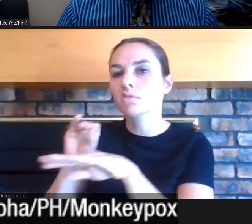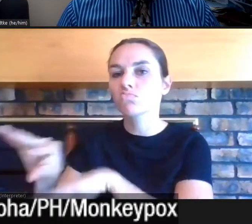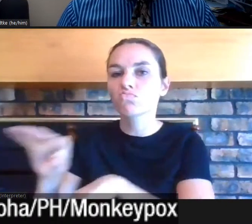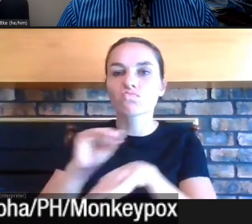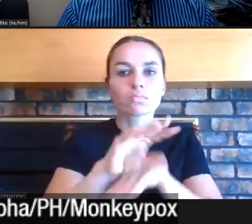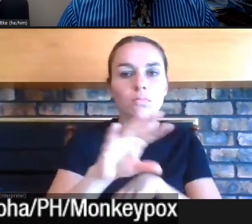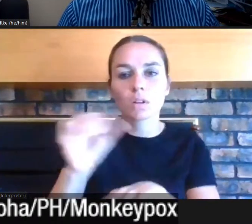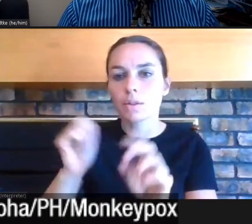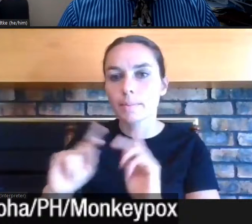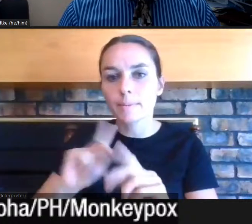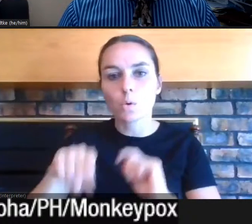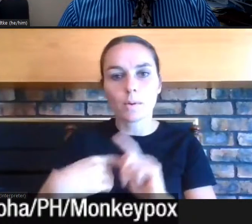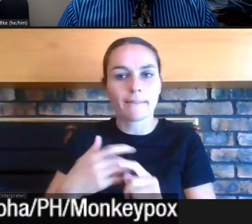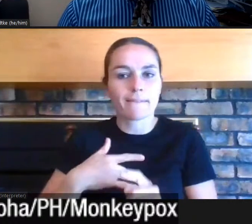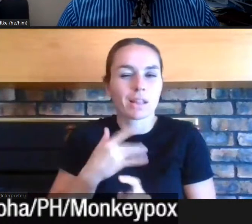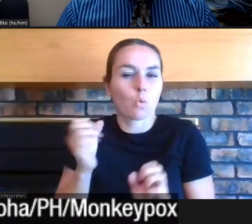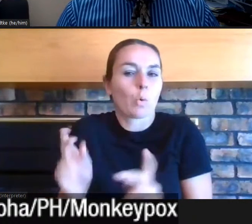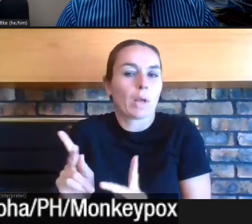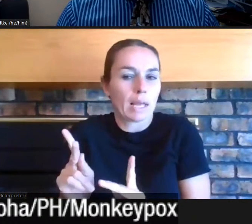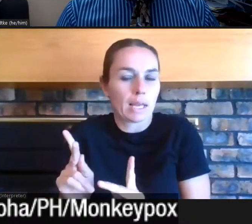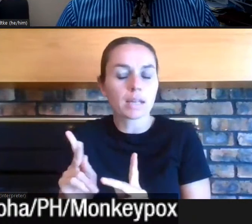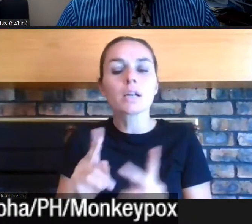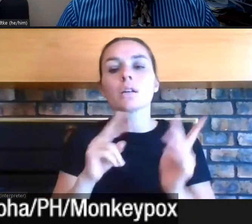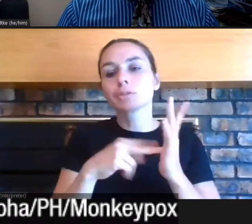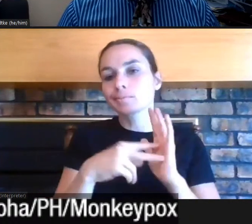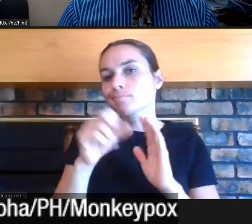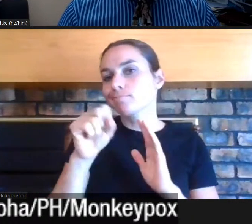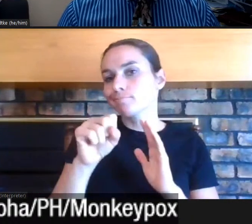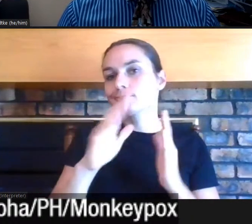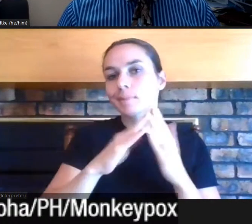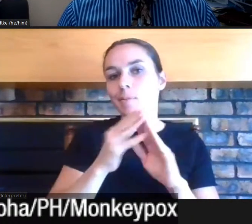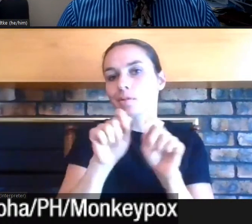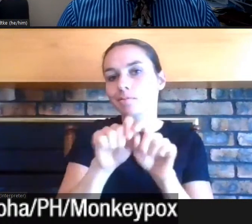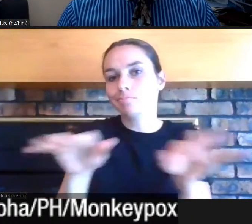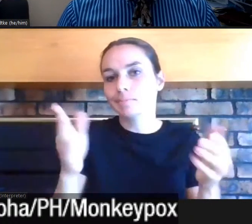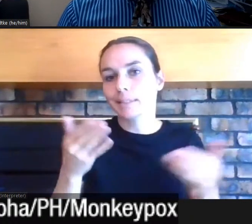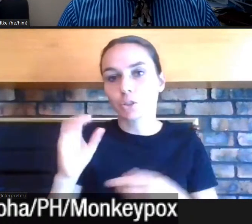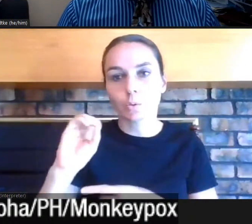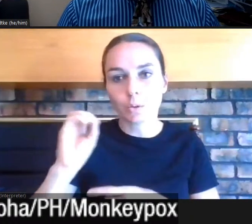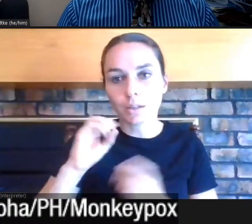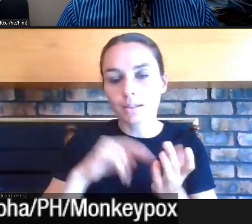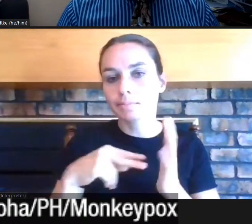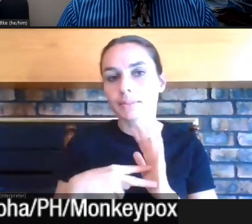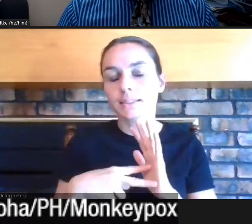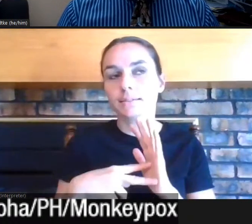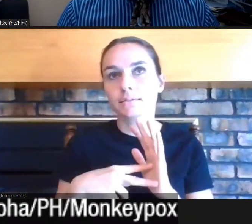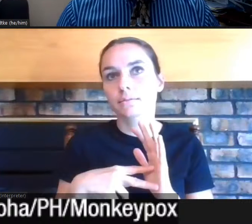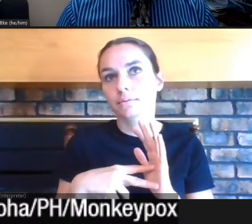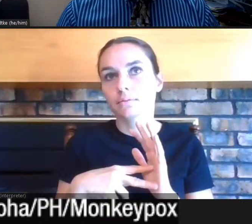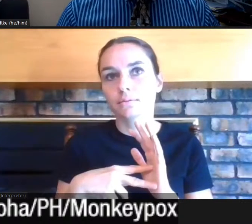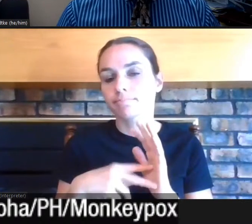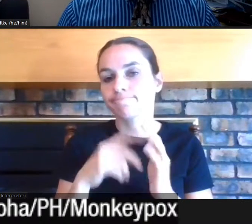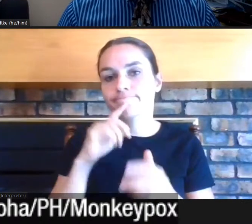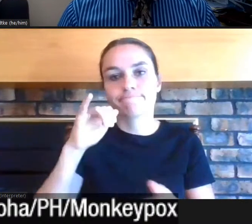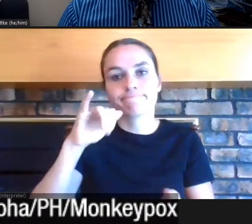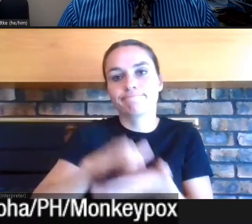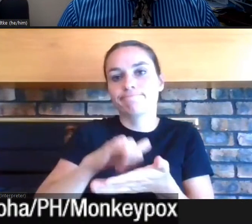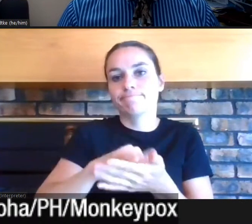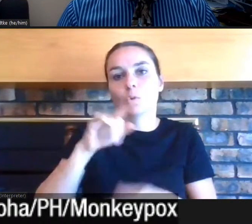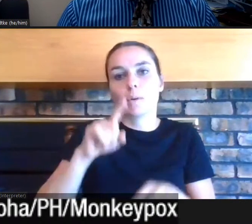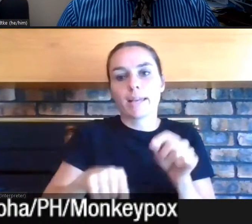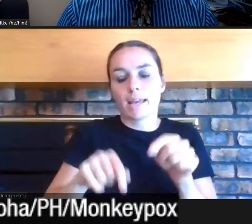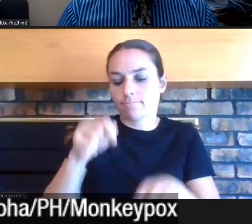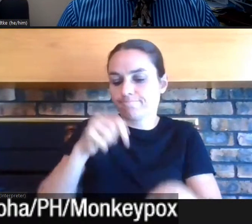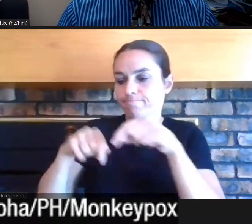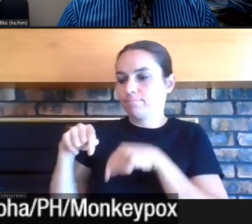when they're feeling okay. And so, yes, there is community spread here in Oregon, and we're not going to be able to trace all cases back to